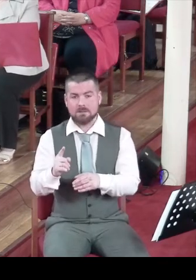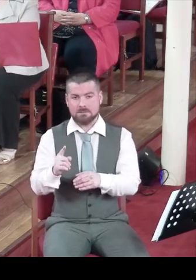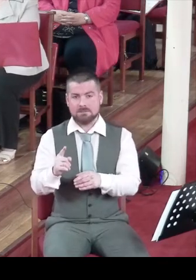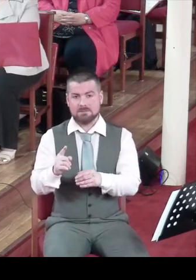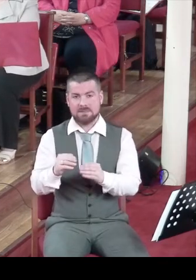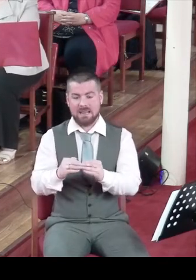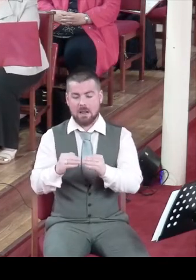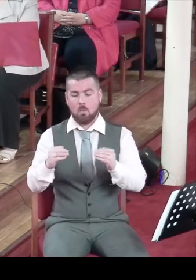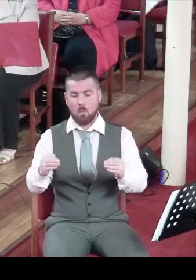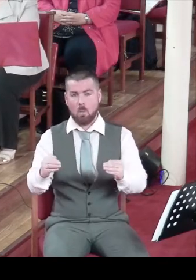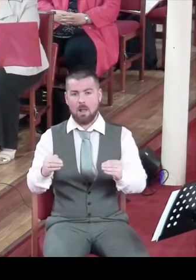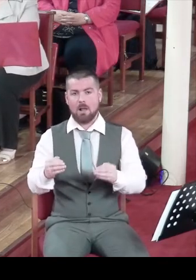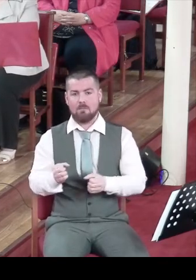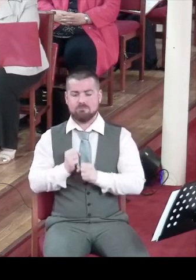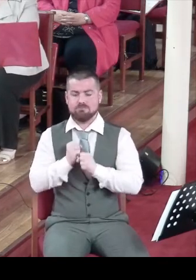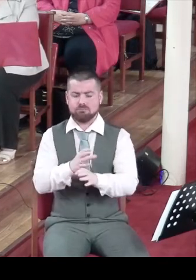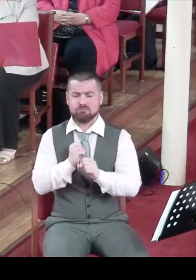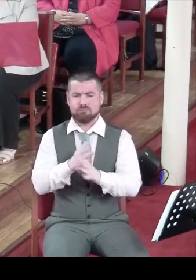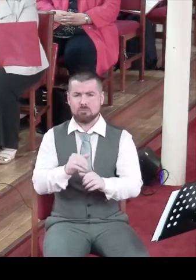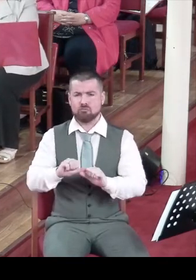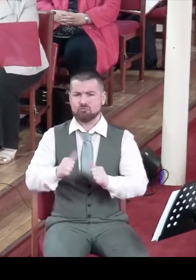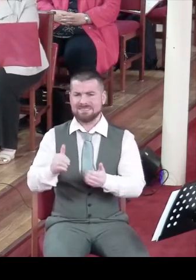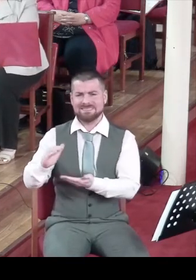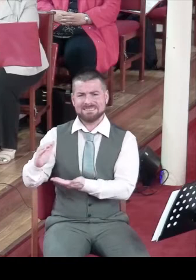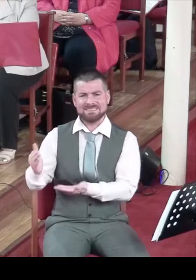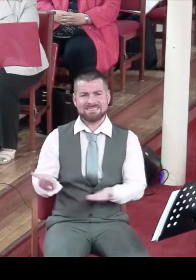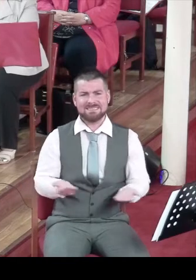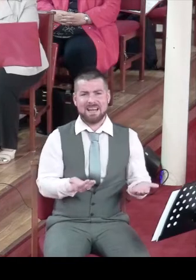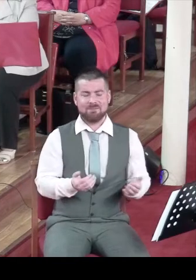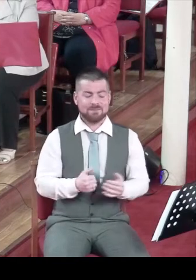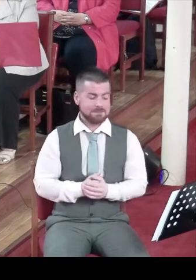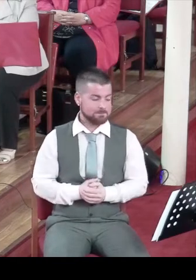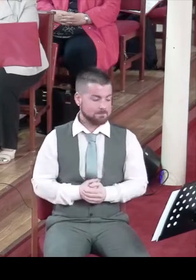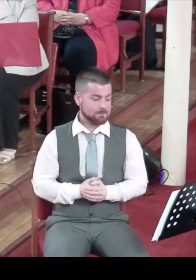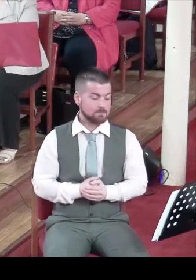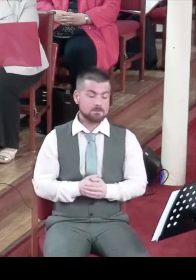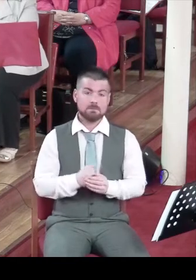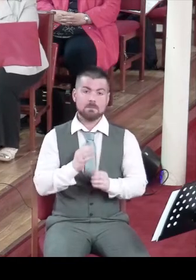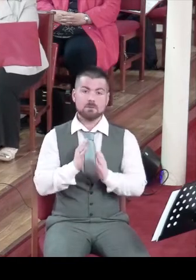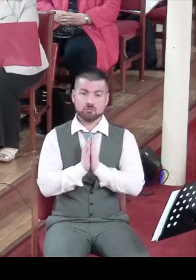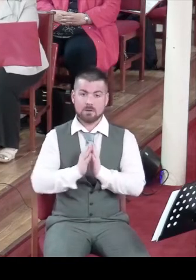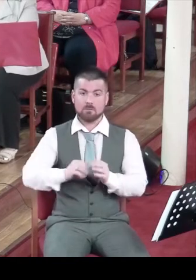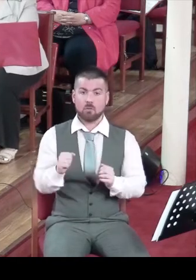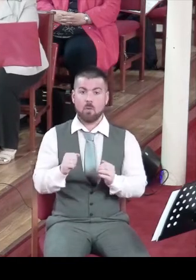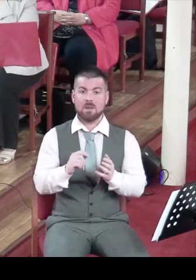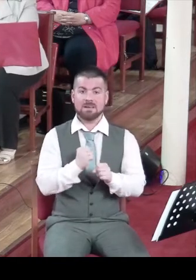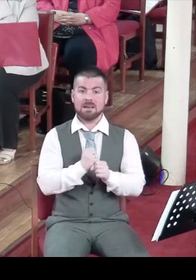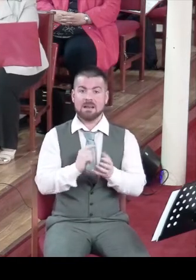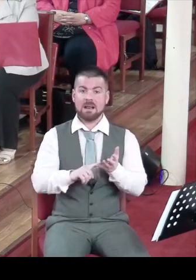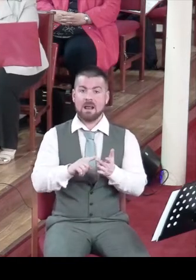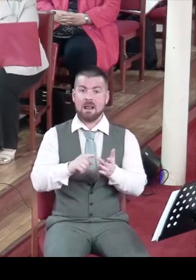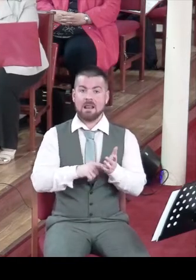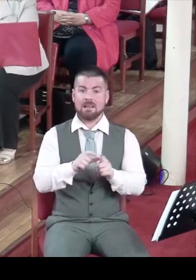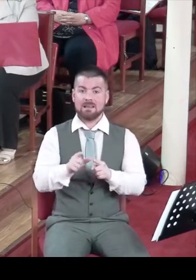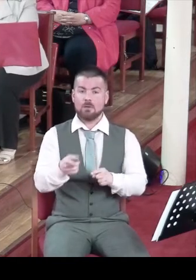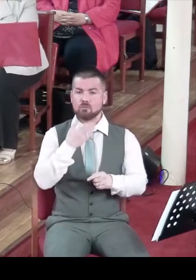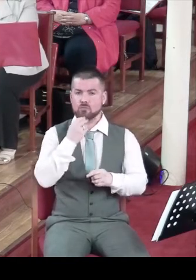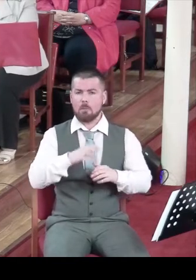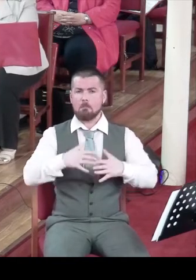give great service to and through the Guild. The Church of Scotland Guild is being used in a mighty